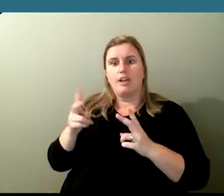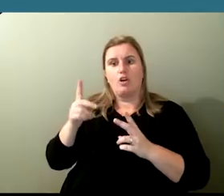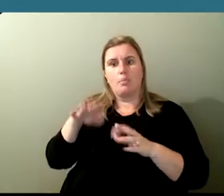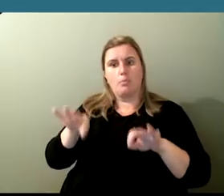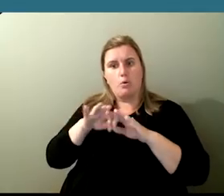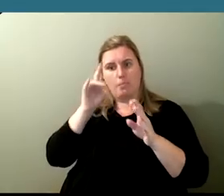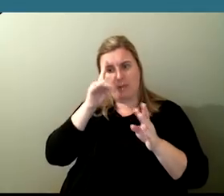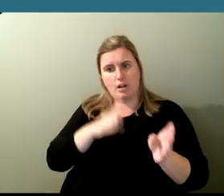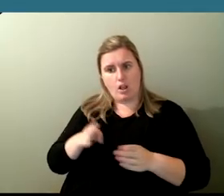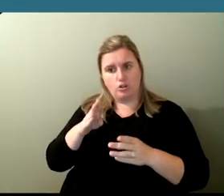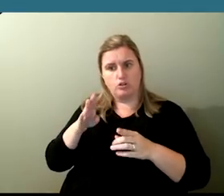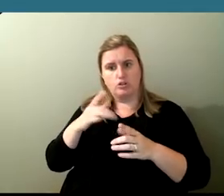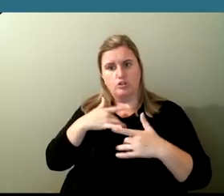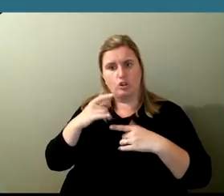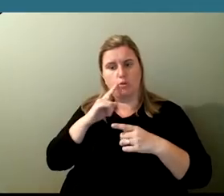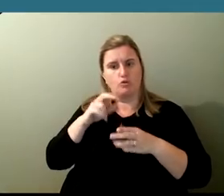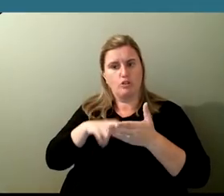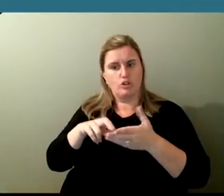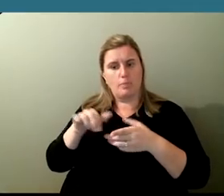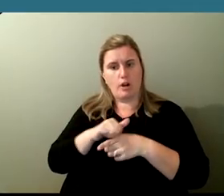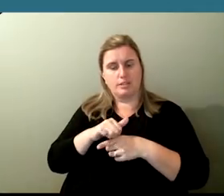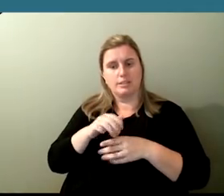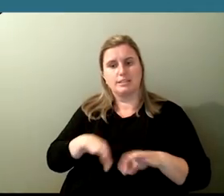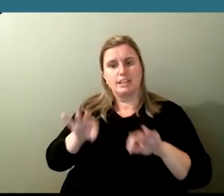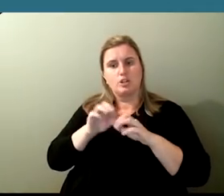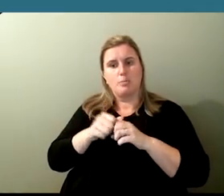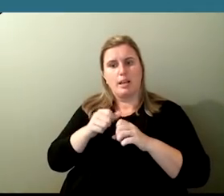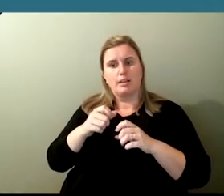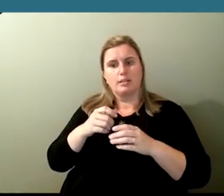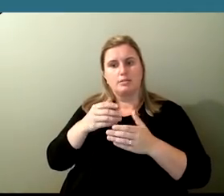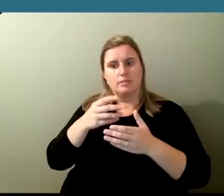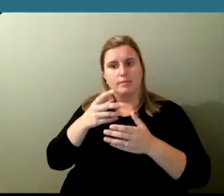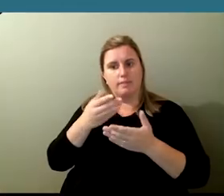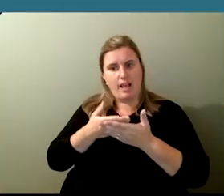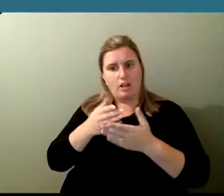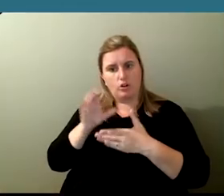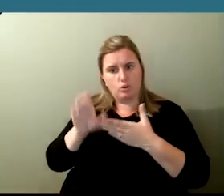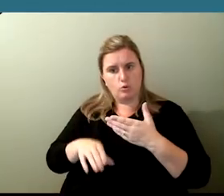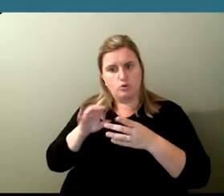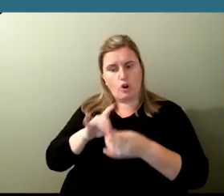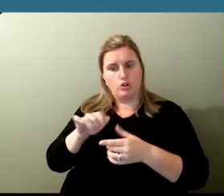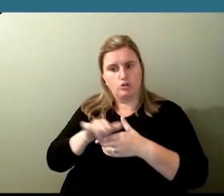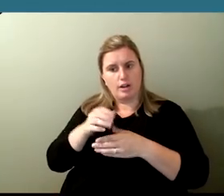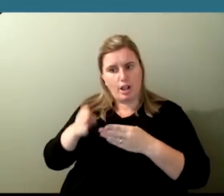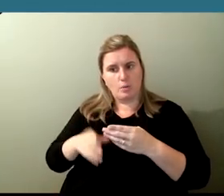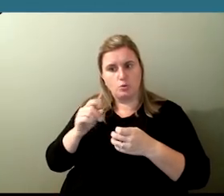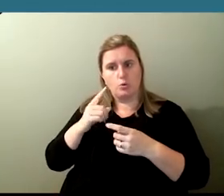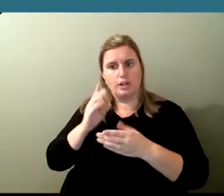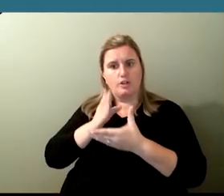in research and practice. It is essential to make it valid conclusions regarding training outcomes or intervention